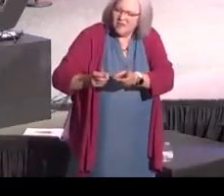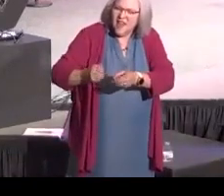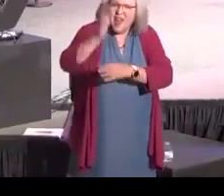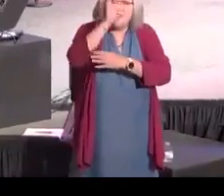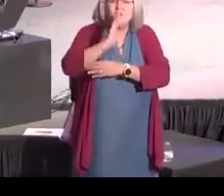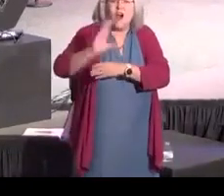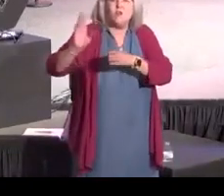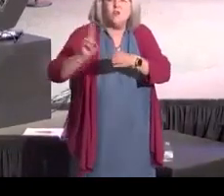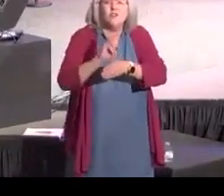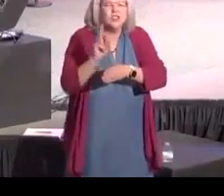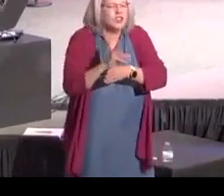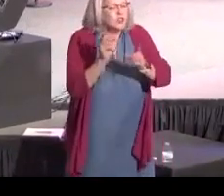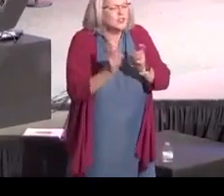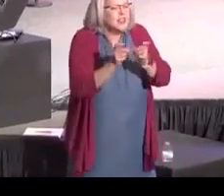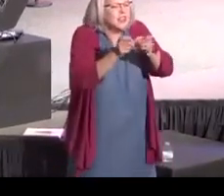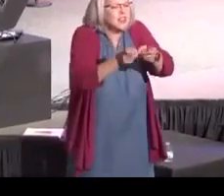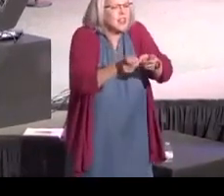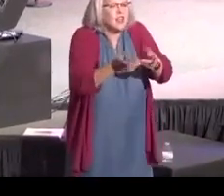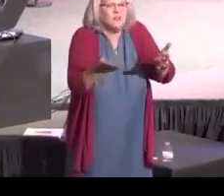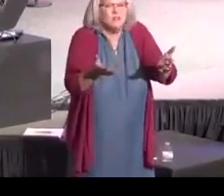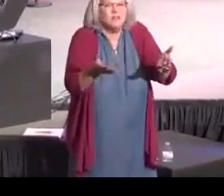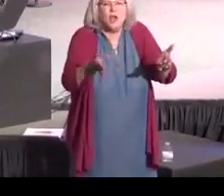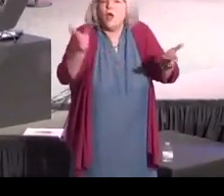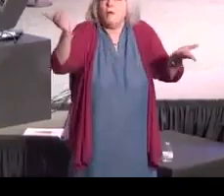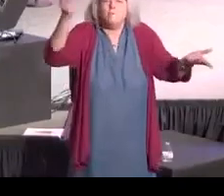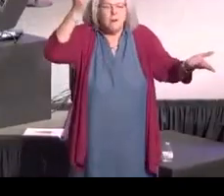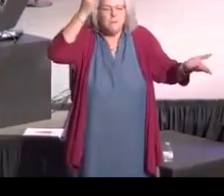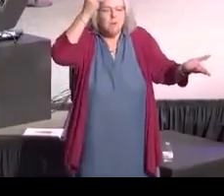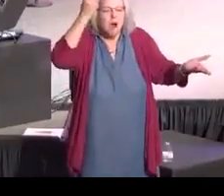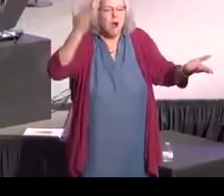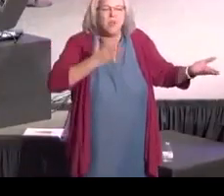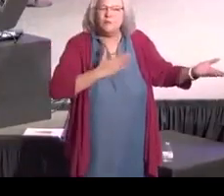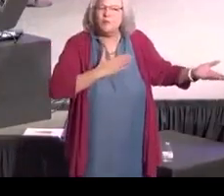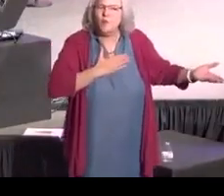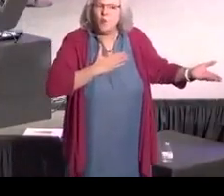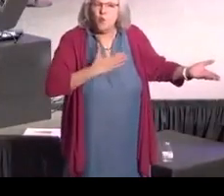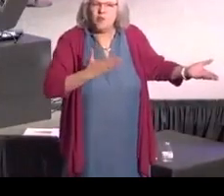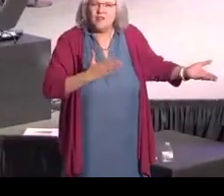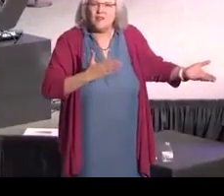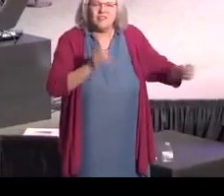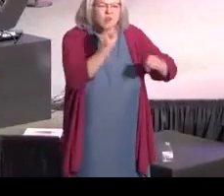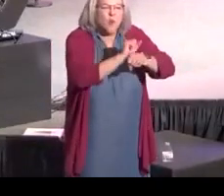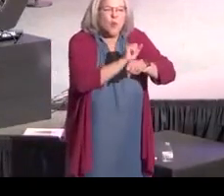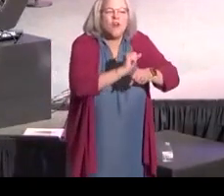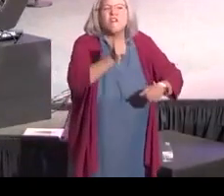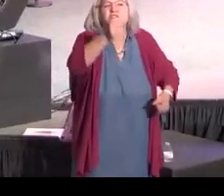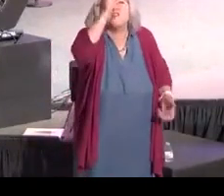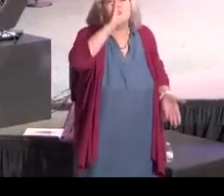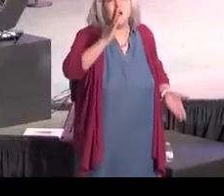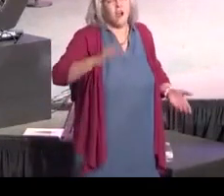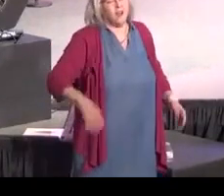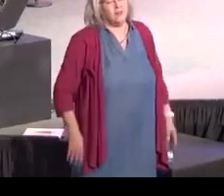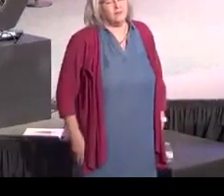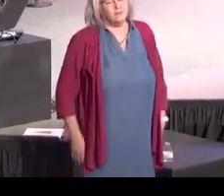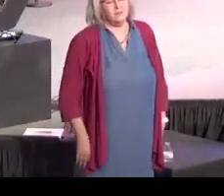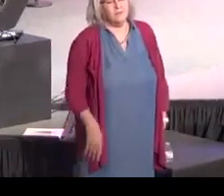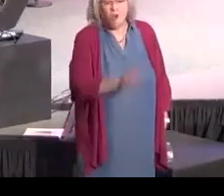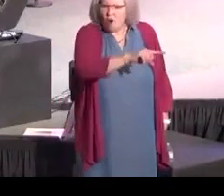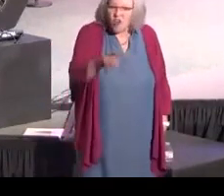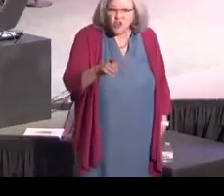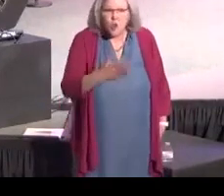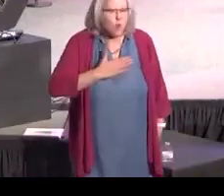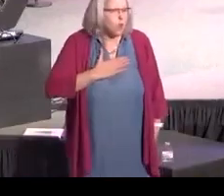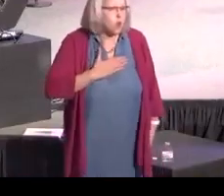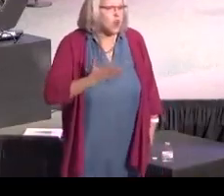use those gifts, because the thing about Paul was that he was willing. Are you really willing to